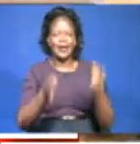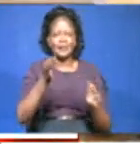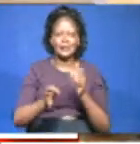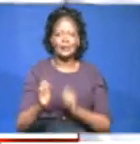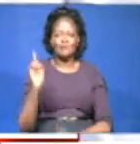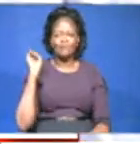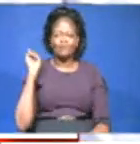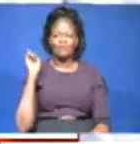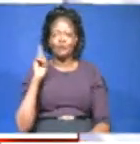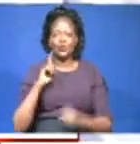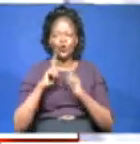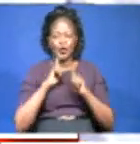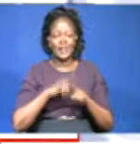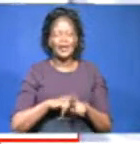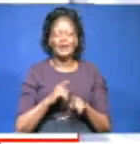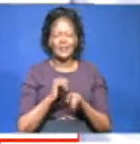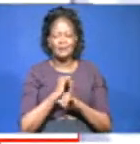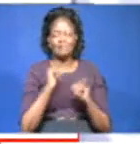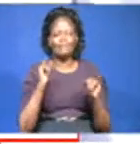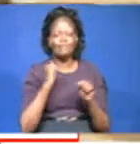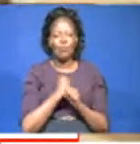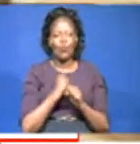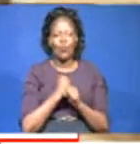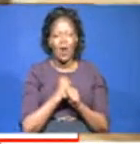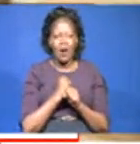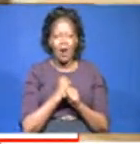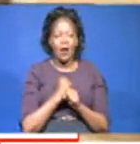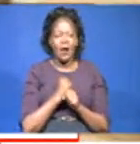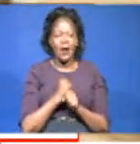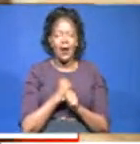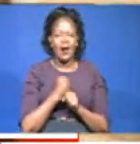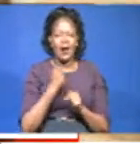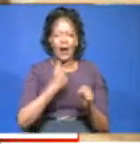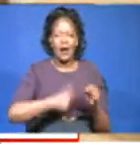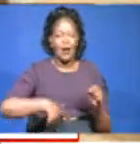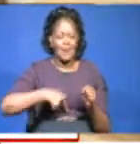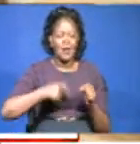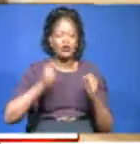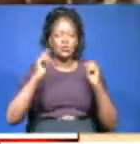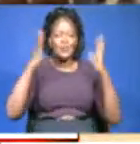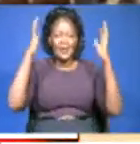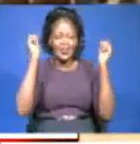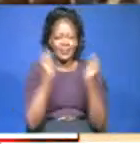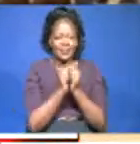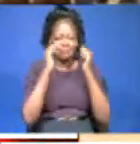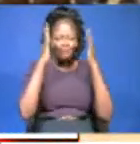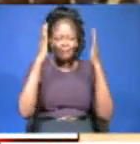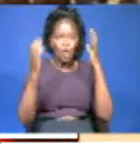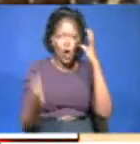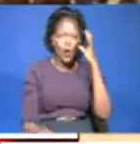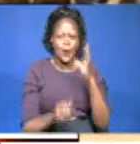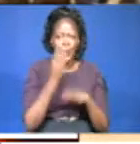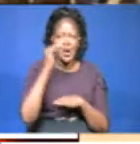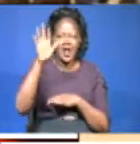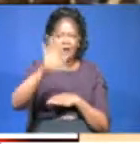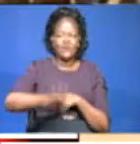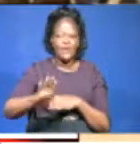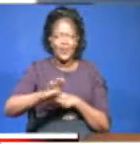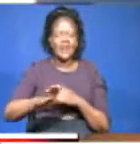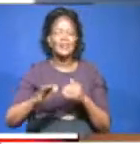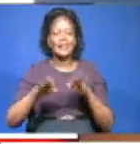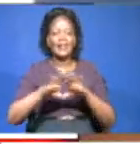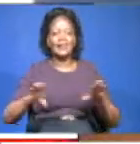Speaking during a cleanup exercise at Mayungu in Malindi to mark the 10th anniversary of the establishment of the Environment and Lands